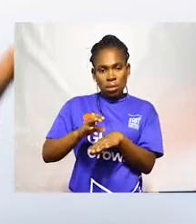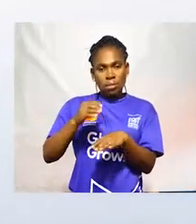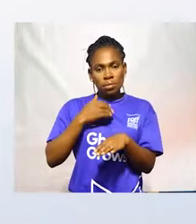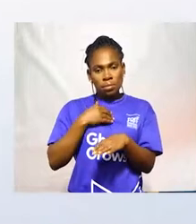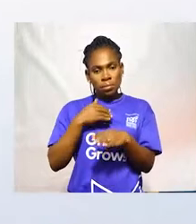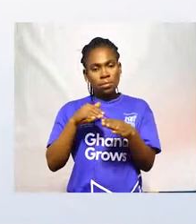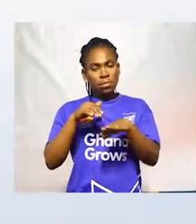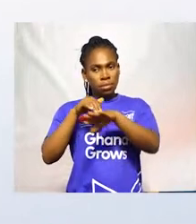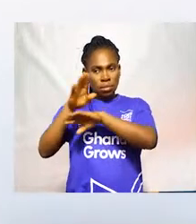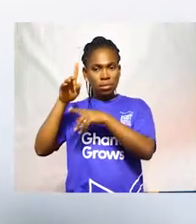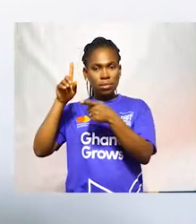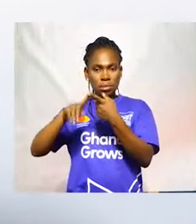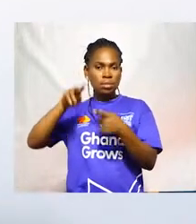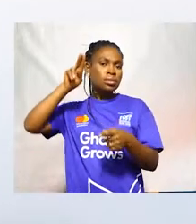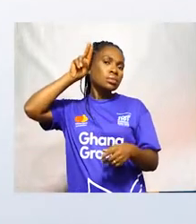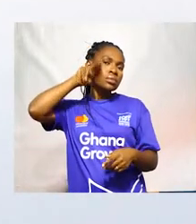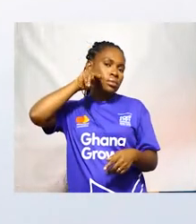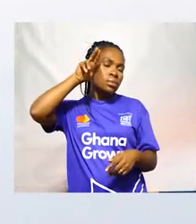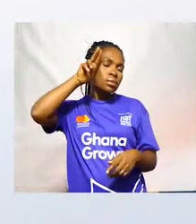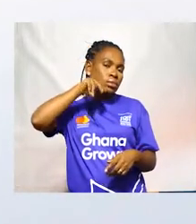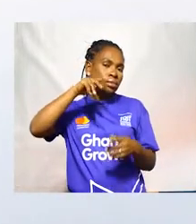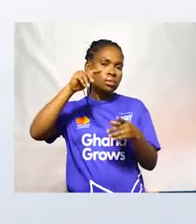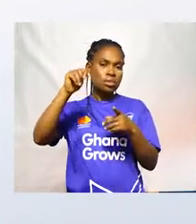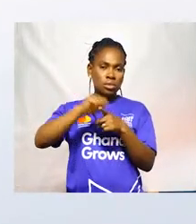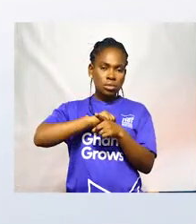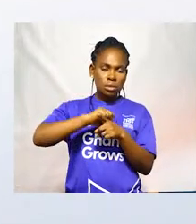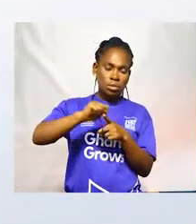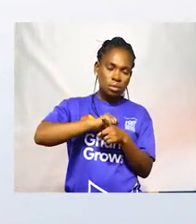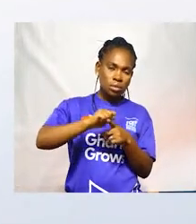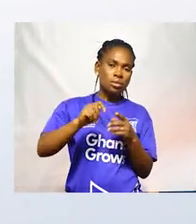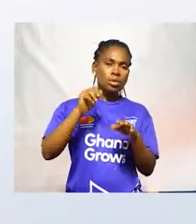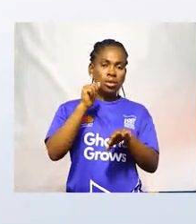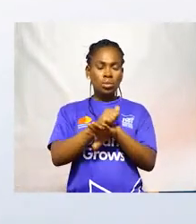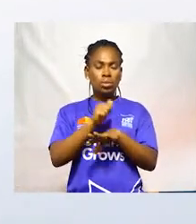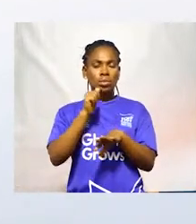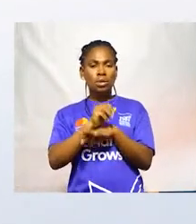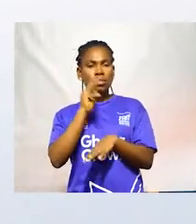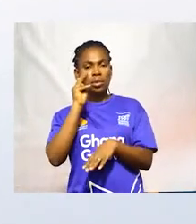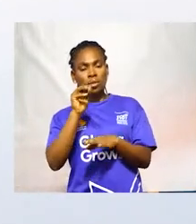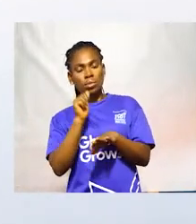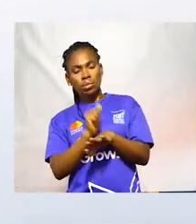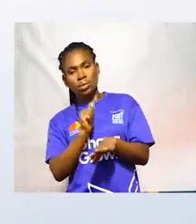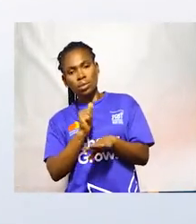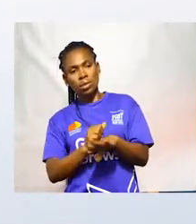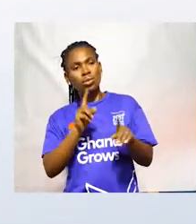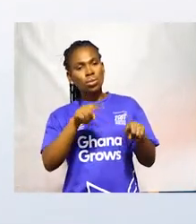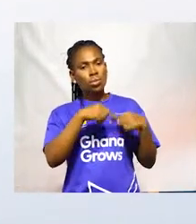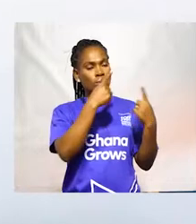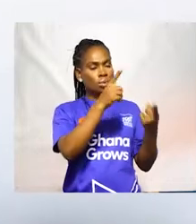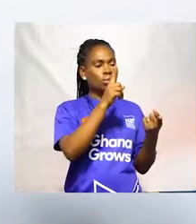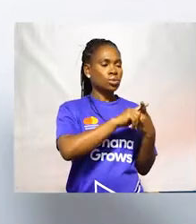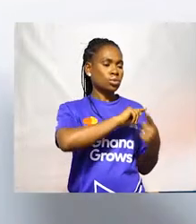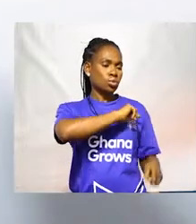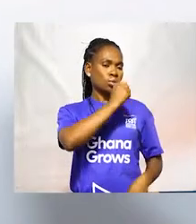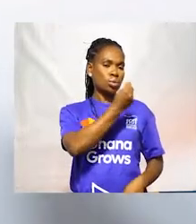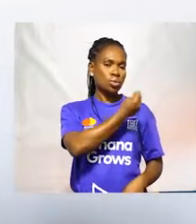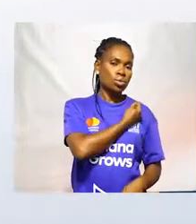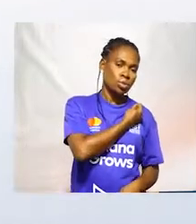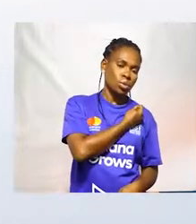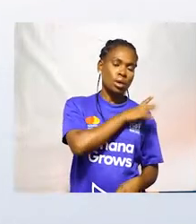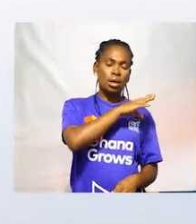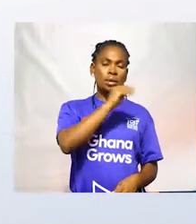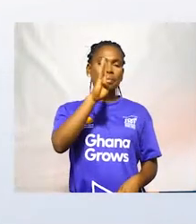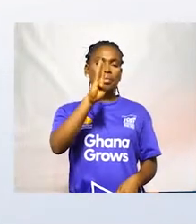sent to Nigeria, Kano, to train and to do missionary work there, when Benin, when Togo. I was doing the work of God. I